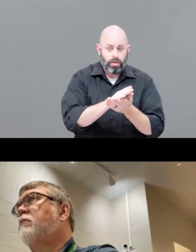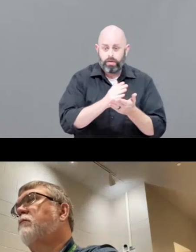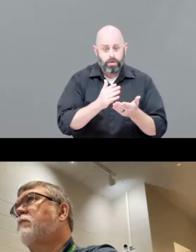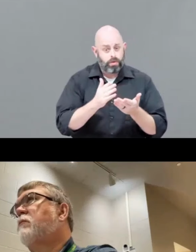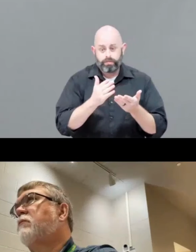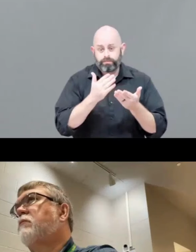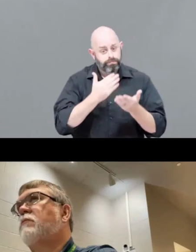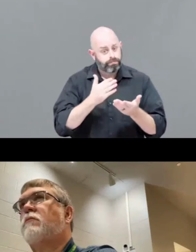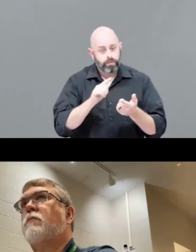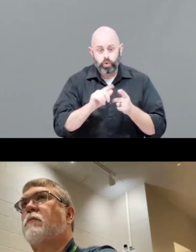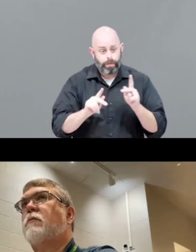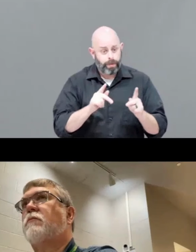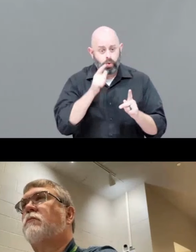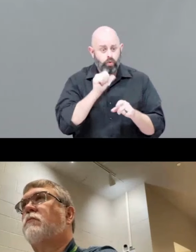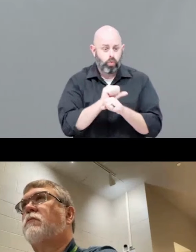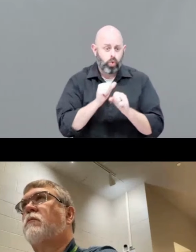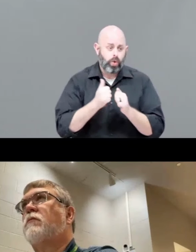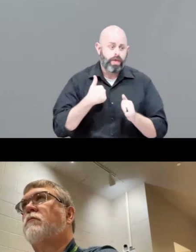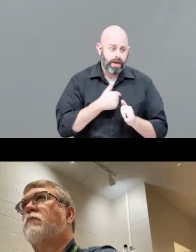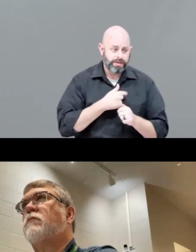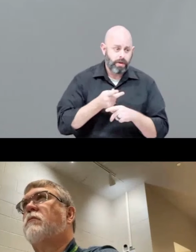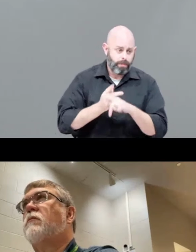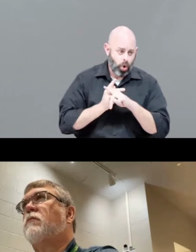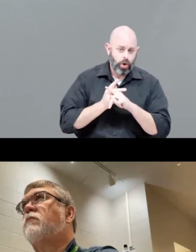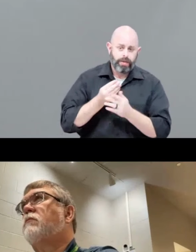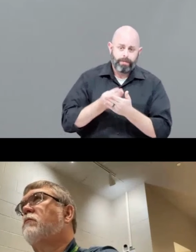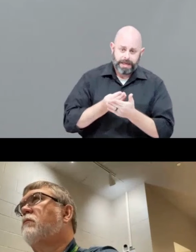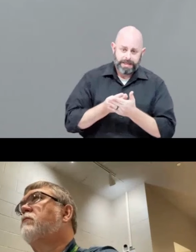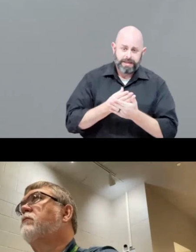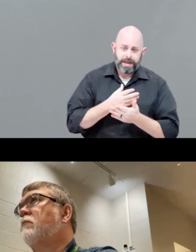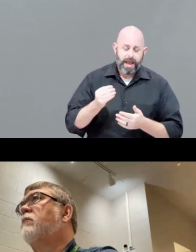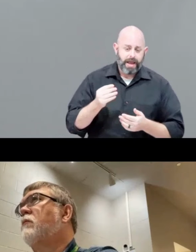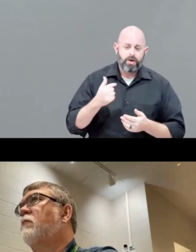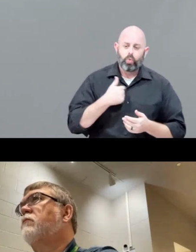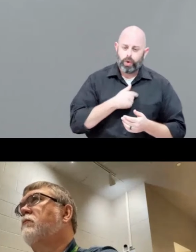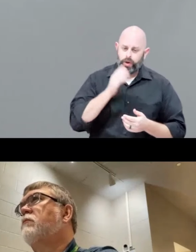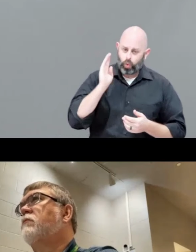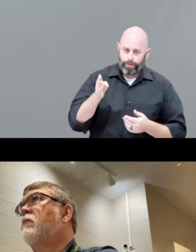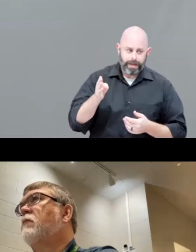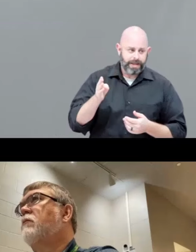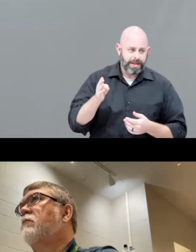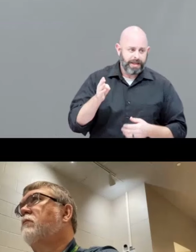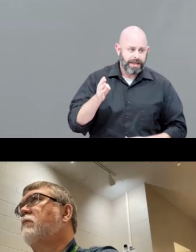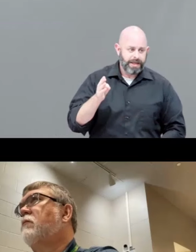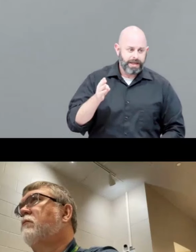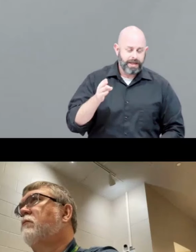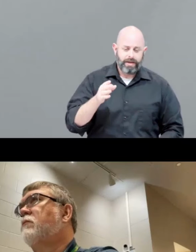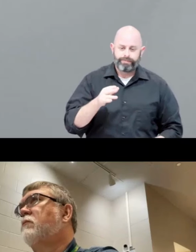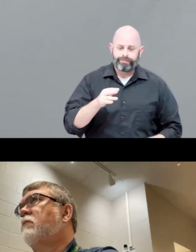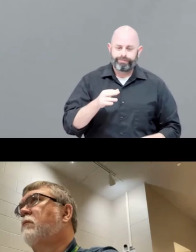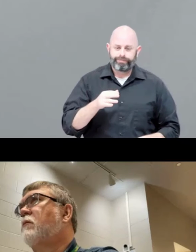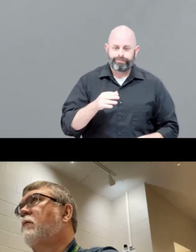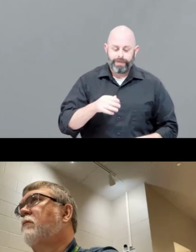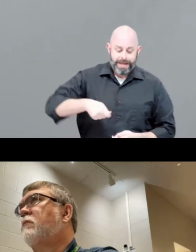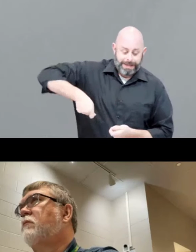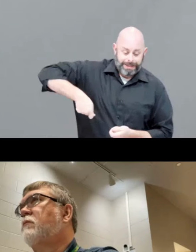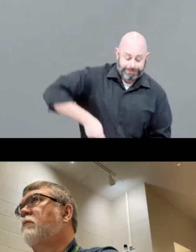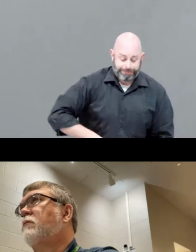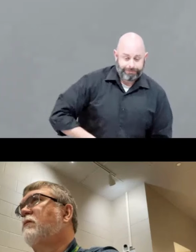Thankful to the people that have worked with us in borrowing the money, and we'll be digging a hole